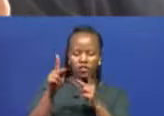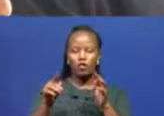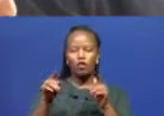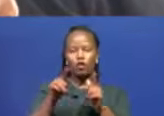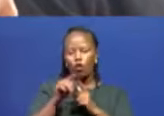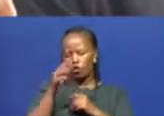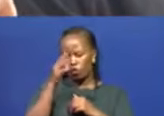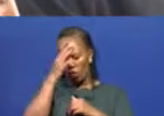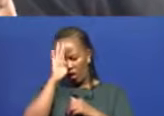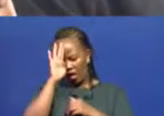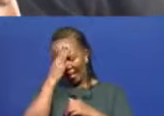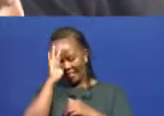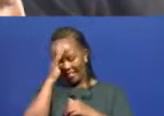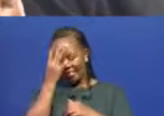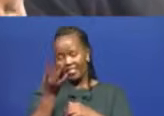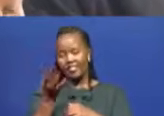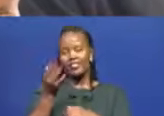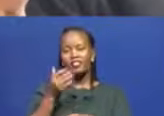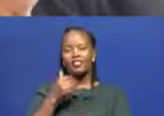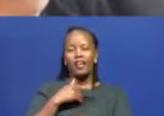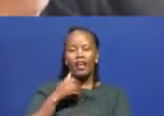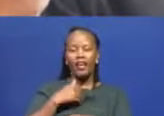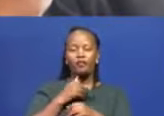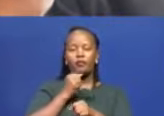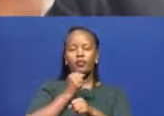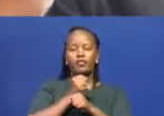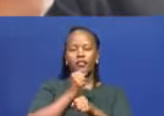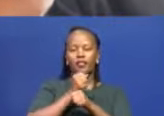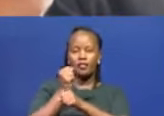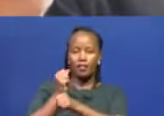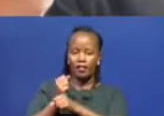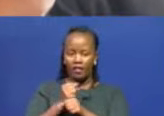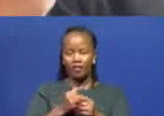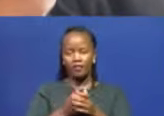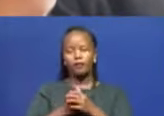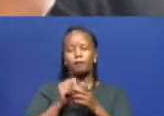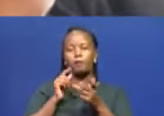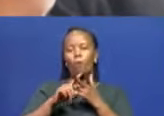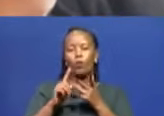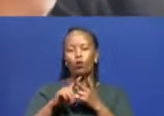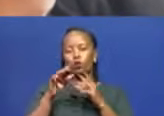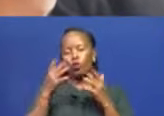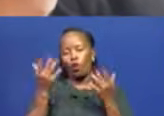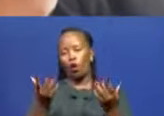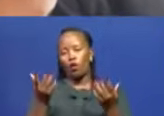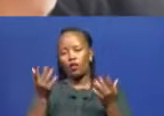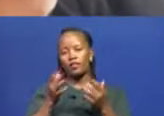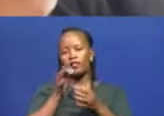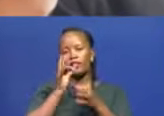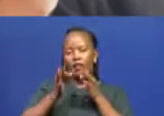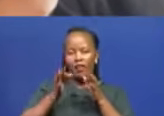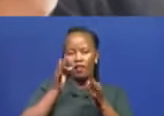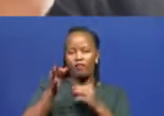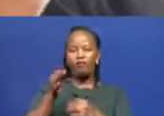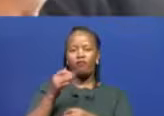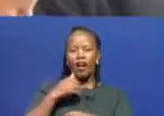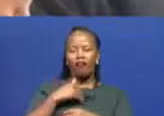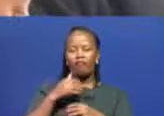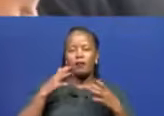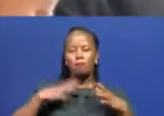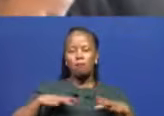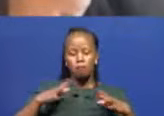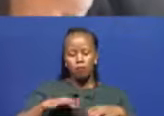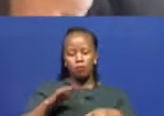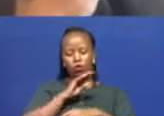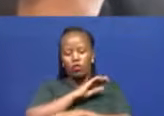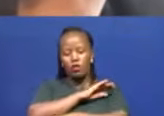when the same should commence or conducted will ordinarily amount to usurpation of the people's power